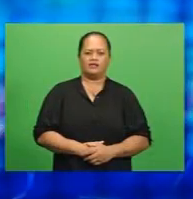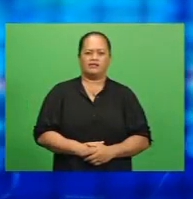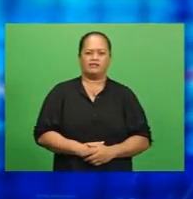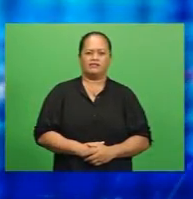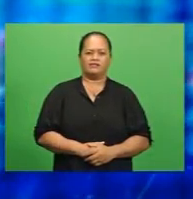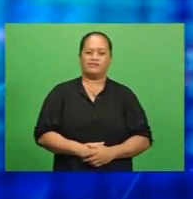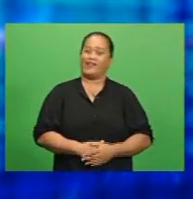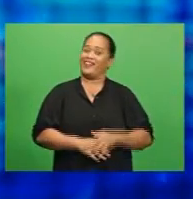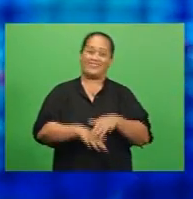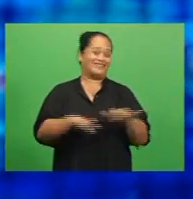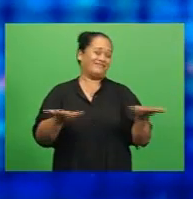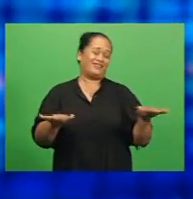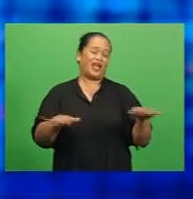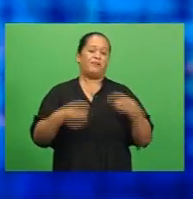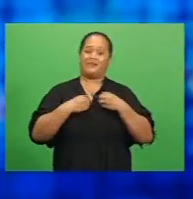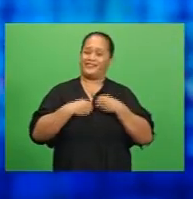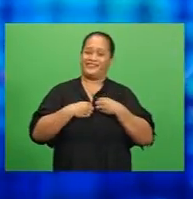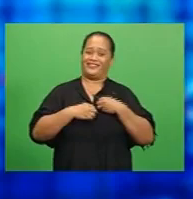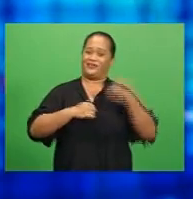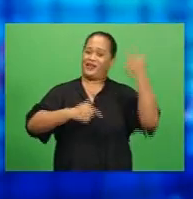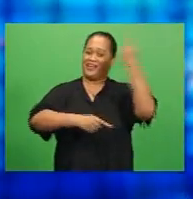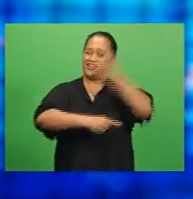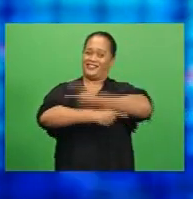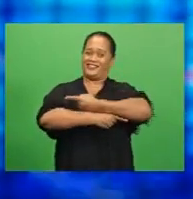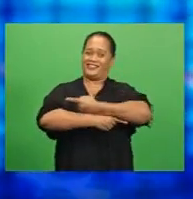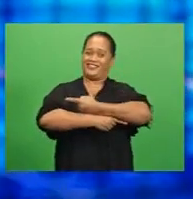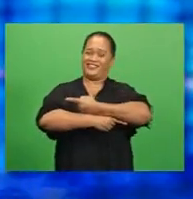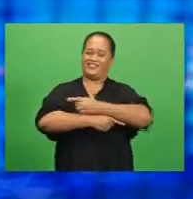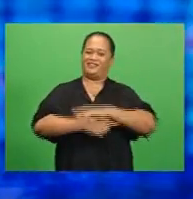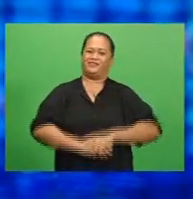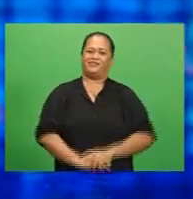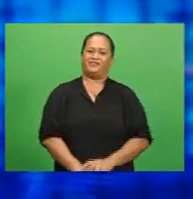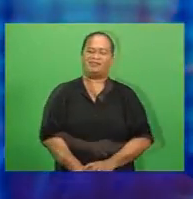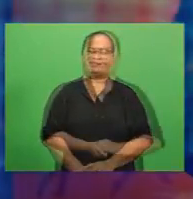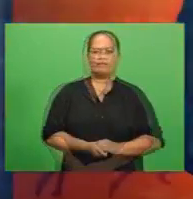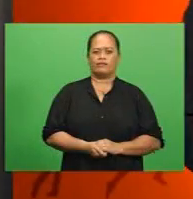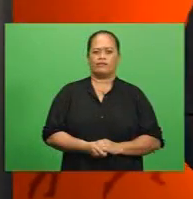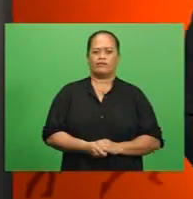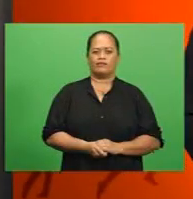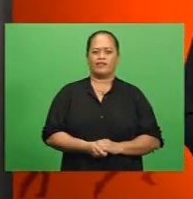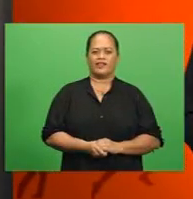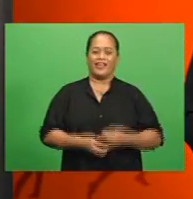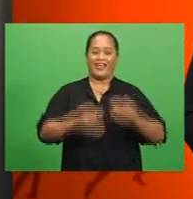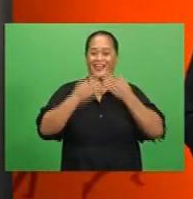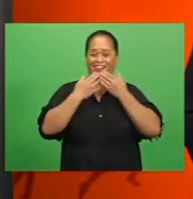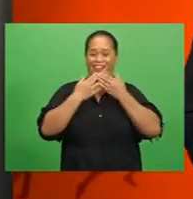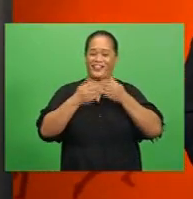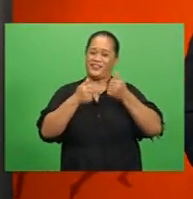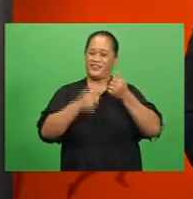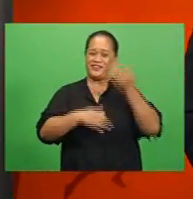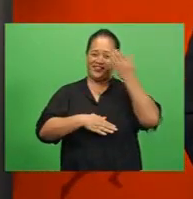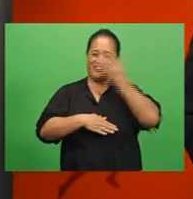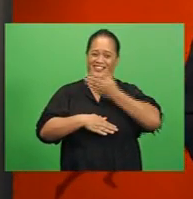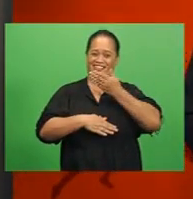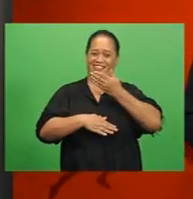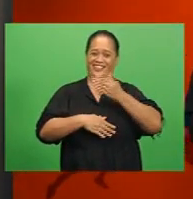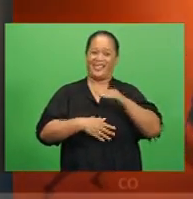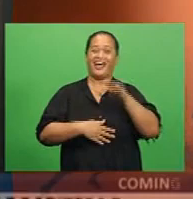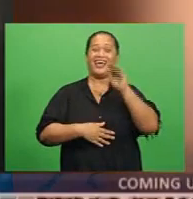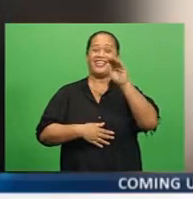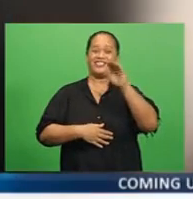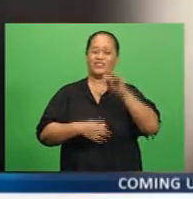And that's it from Business Tonight. We now join Jamie with the latest in sports. Thank you, Whitney, and good evening. Ahead in